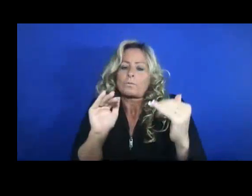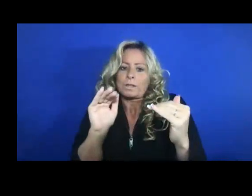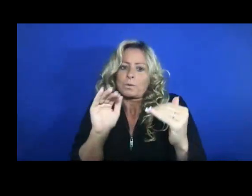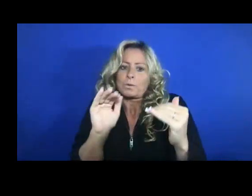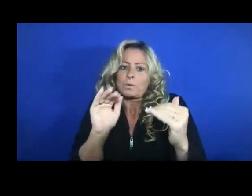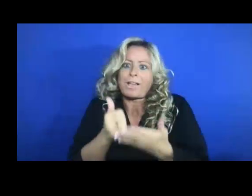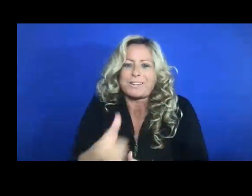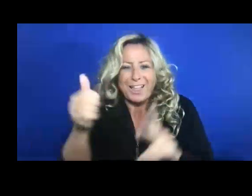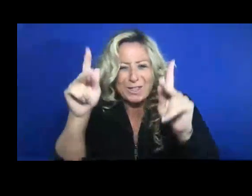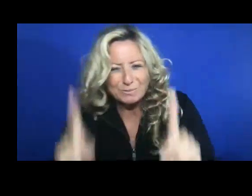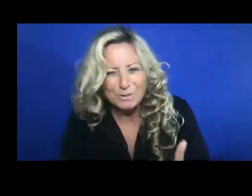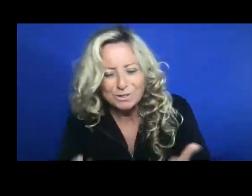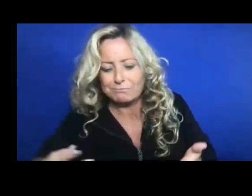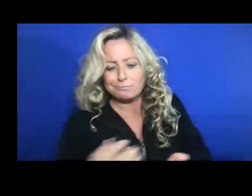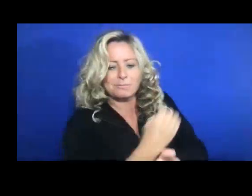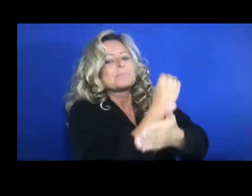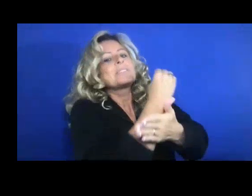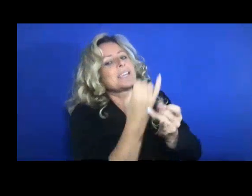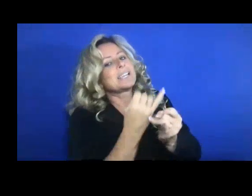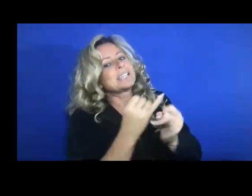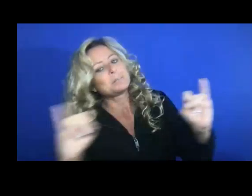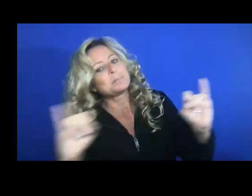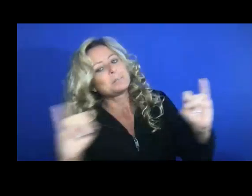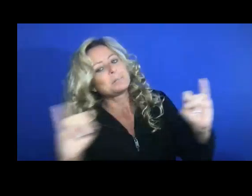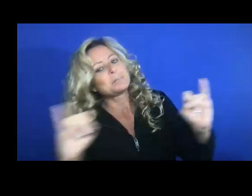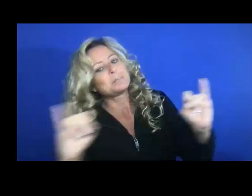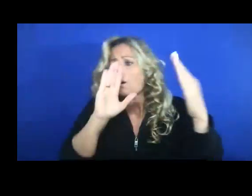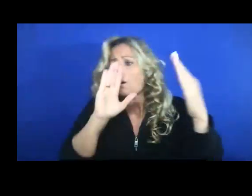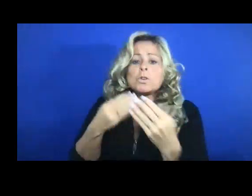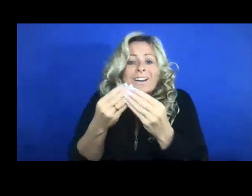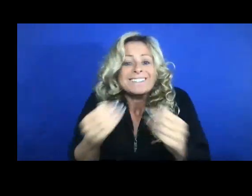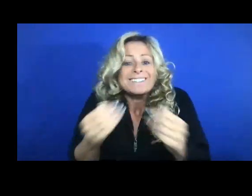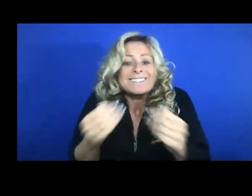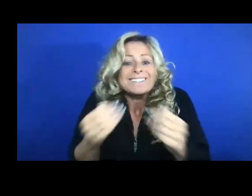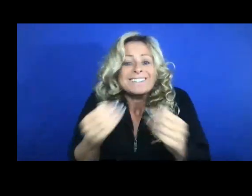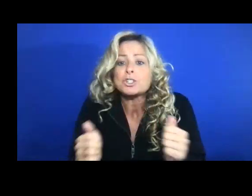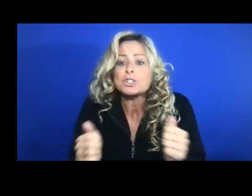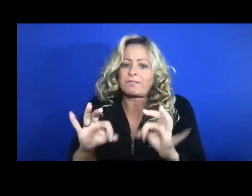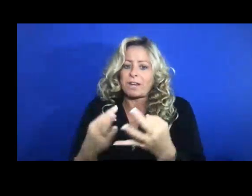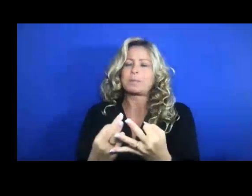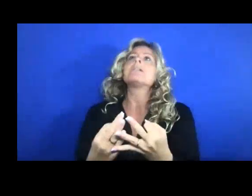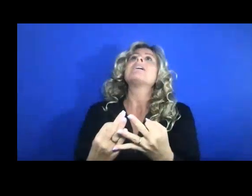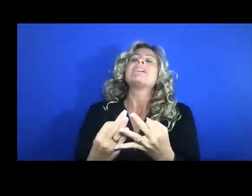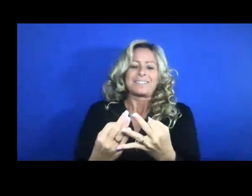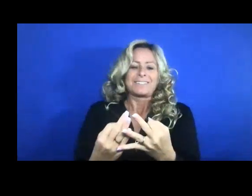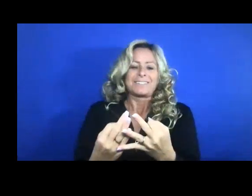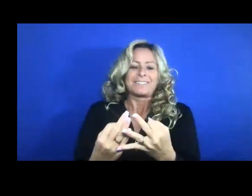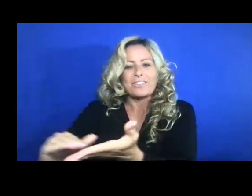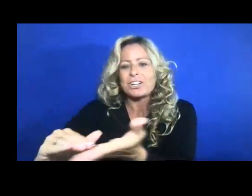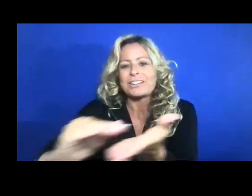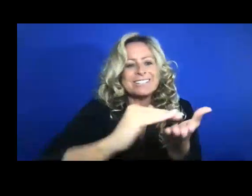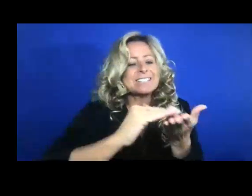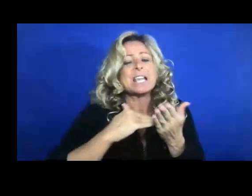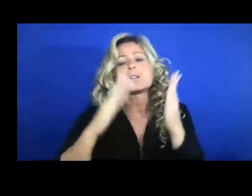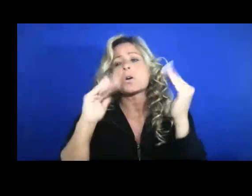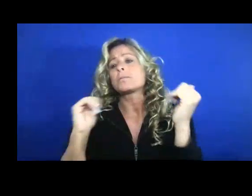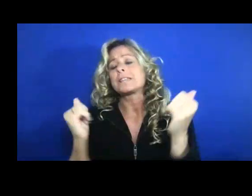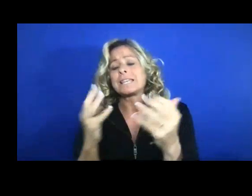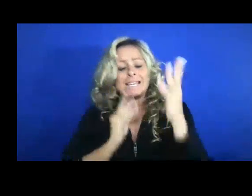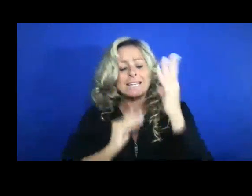else gain independence, gain hope, gain reconciliation with their family, and hopefully experience God's love